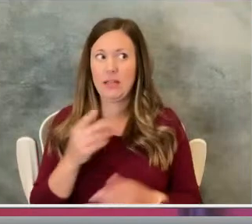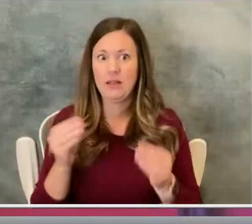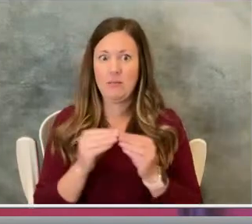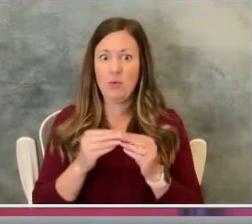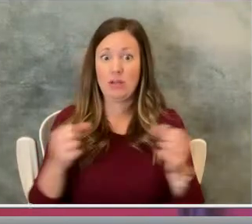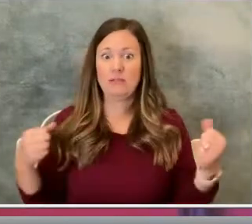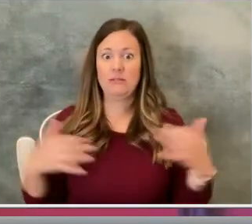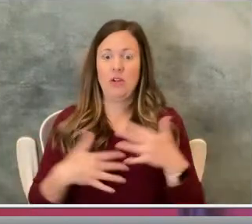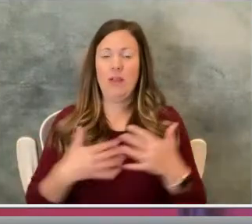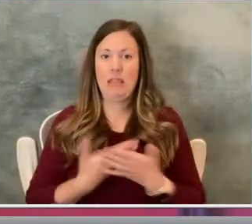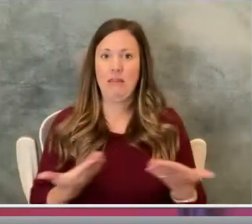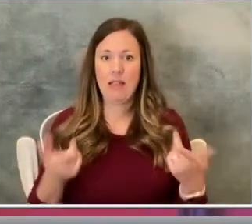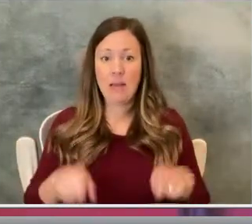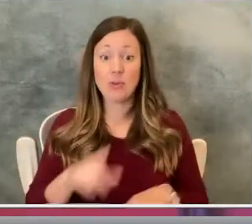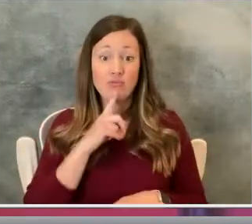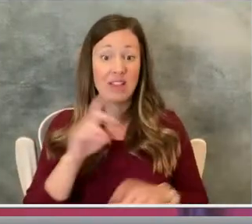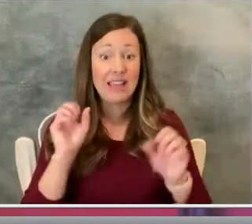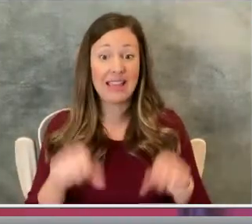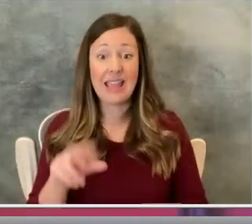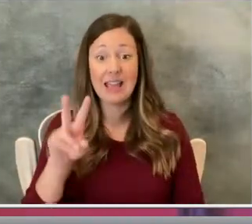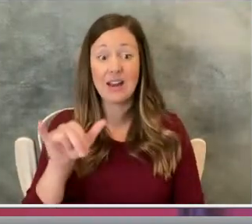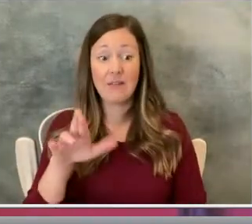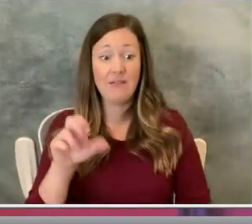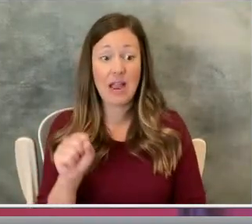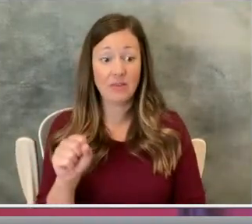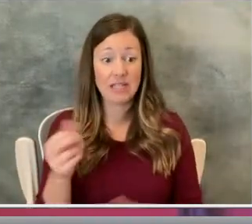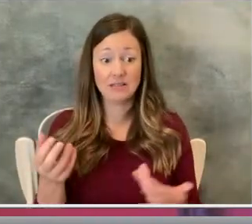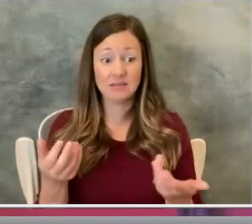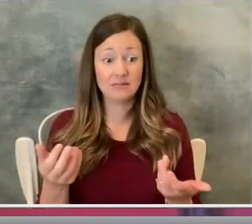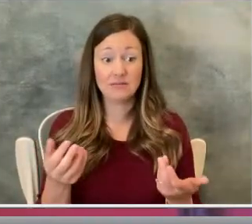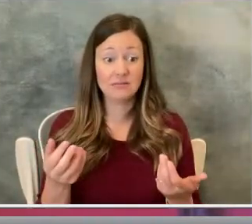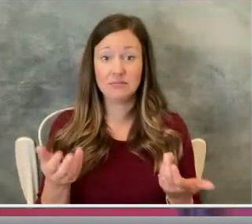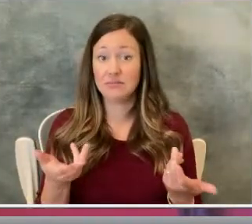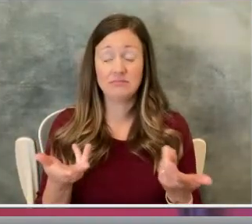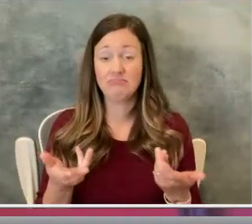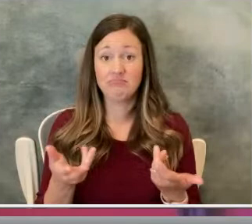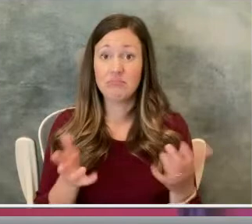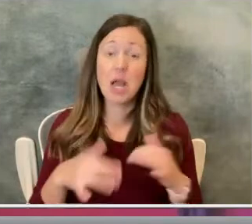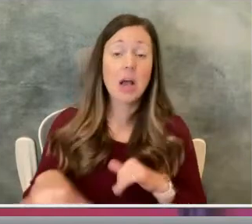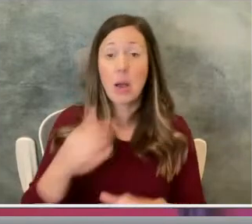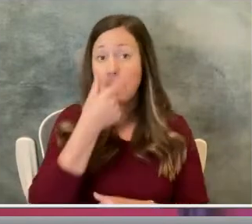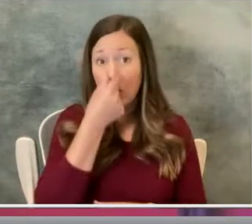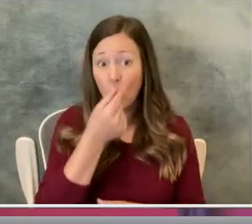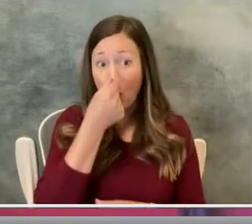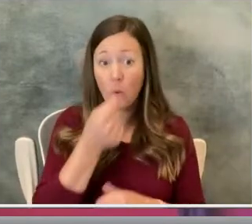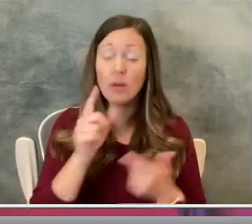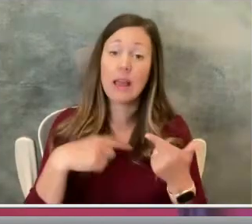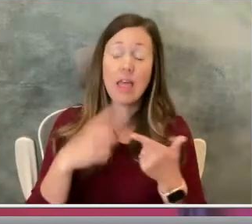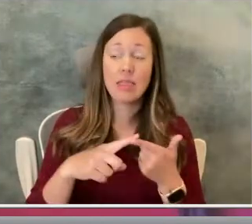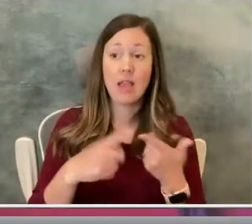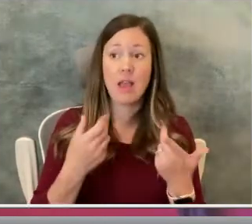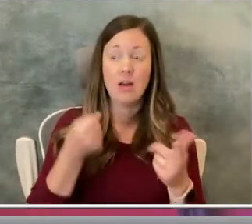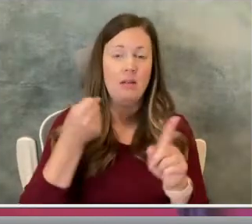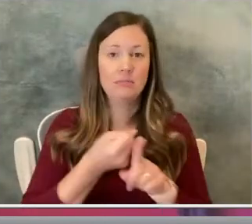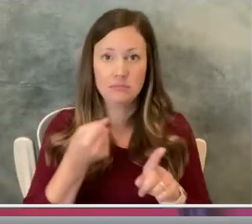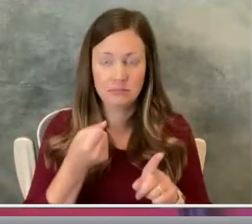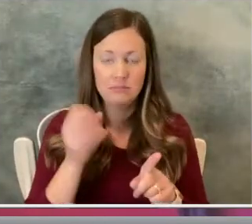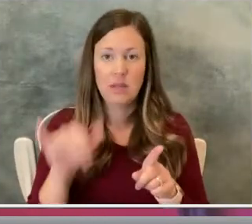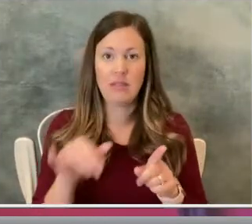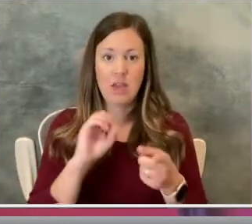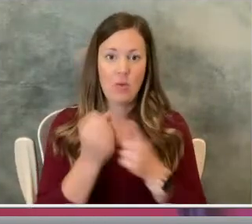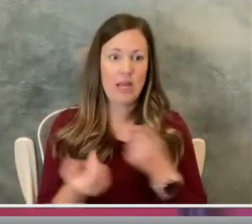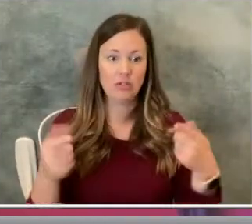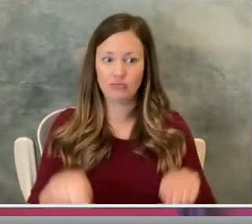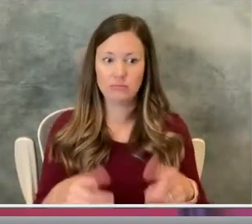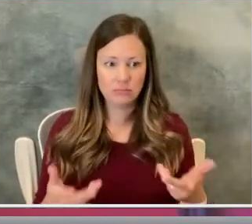get a virus, a common cold a few weeks prior to something, and the next thing you know, you're in this situation. It